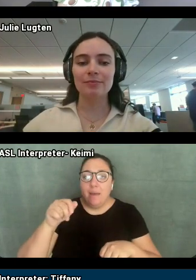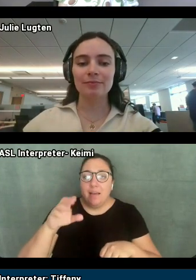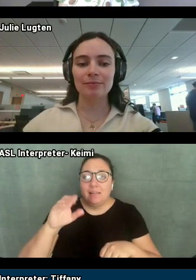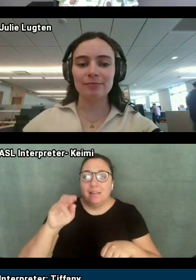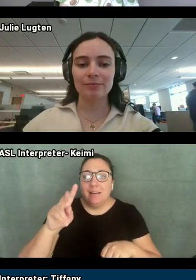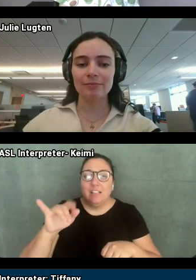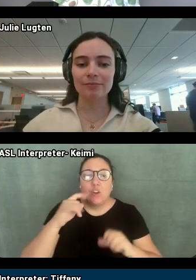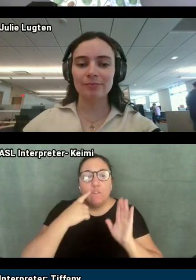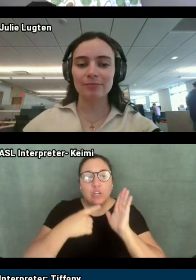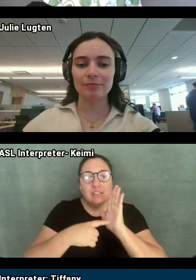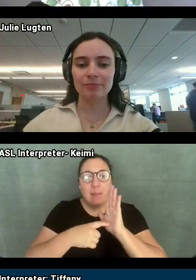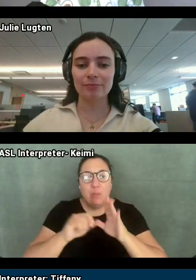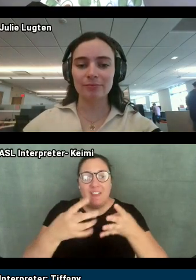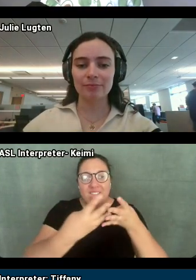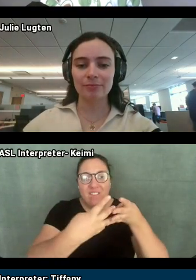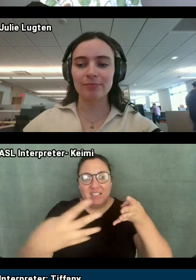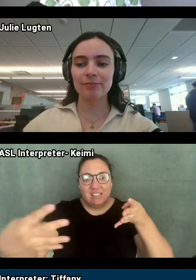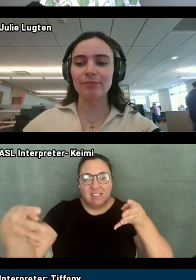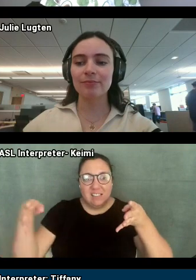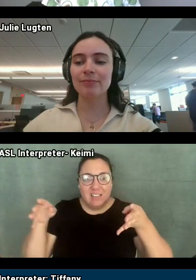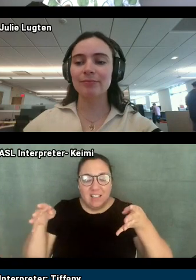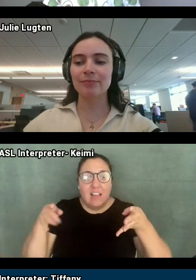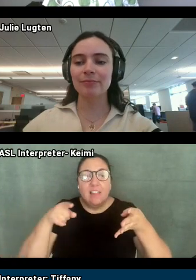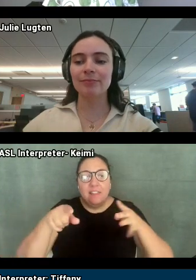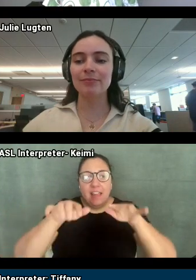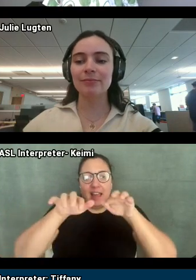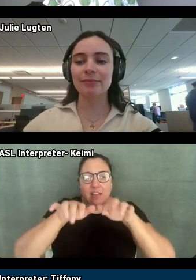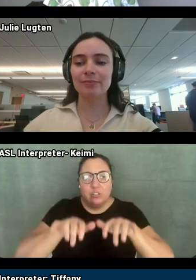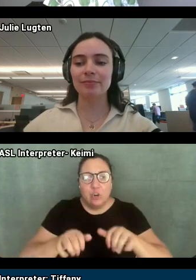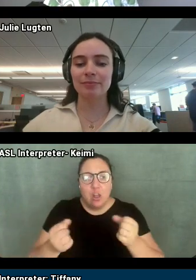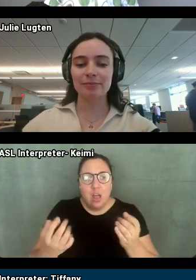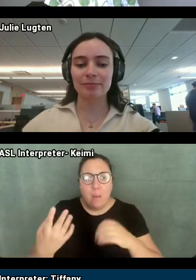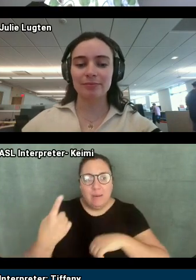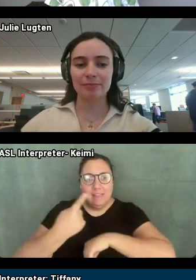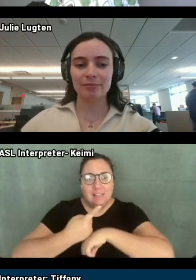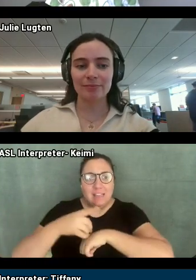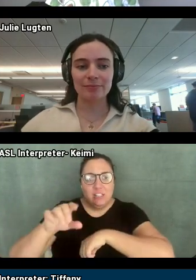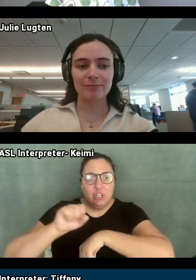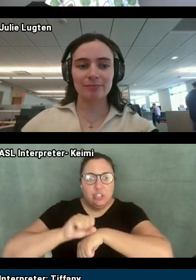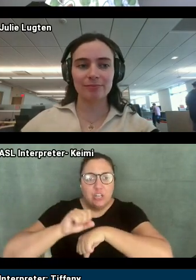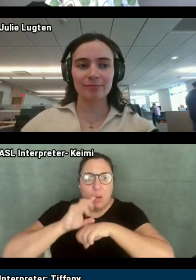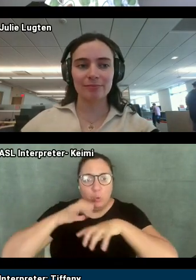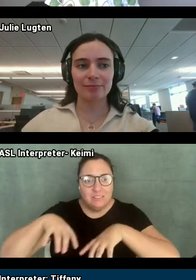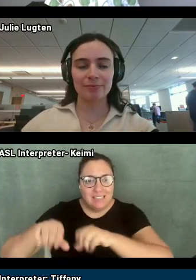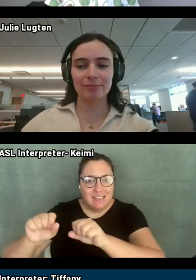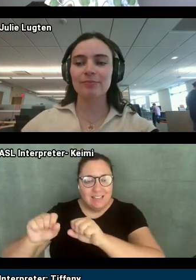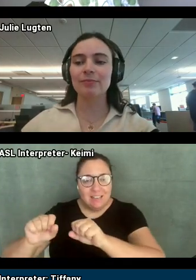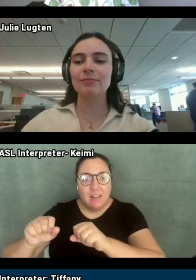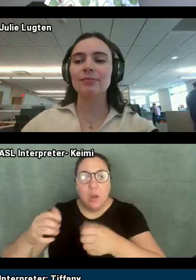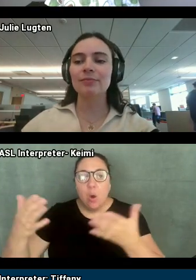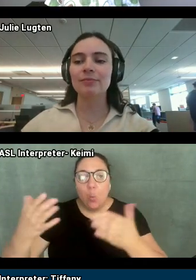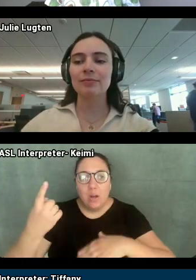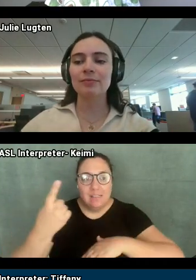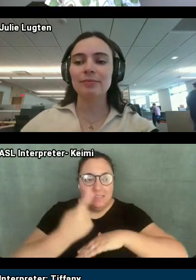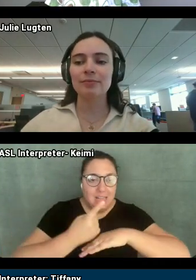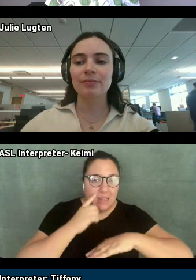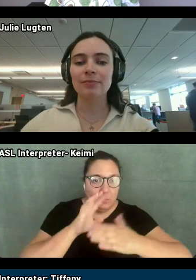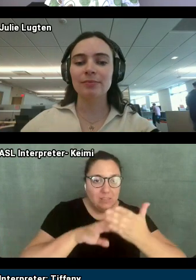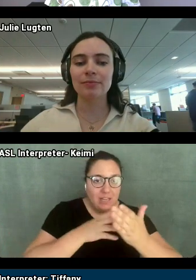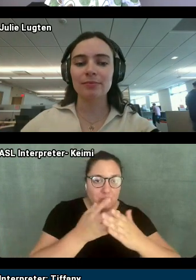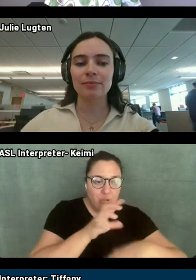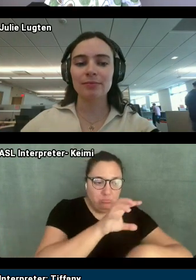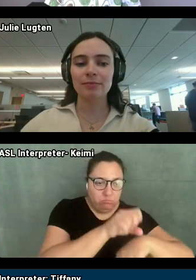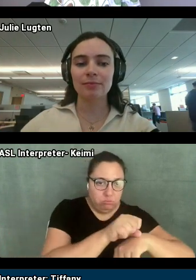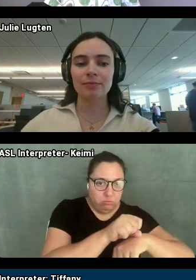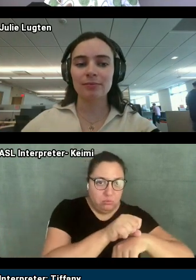worked for, they would enter how many days their jobs would take and on what date the job was scheduled for. And so